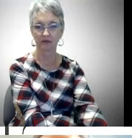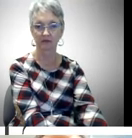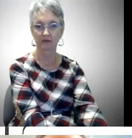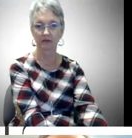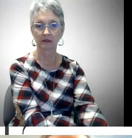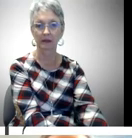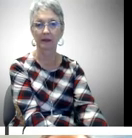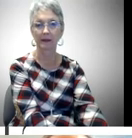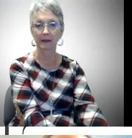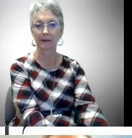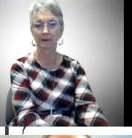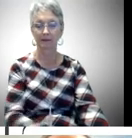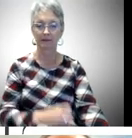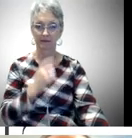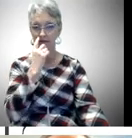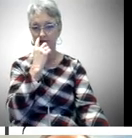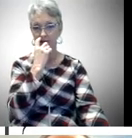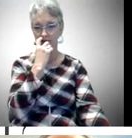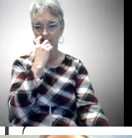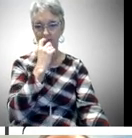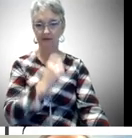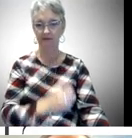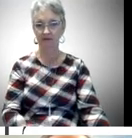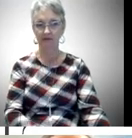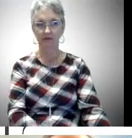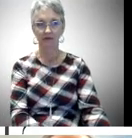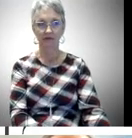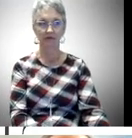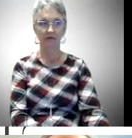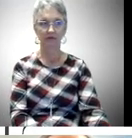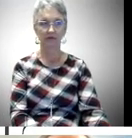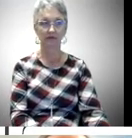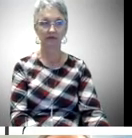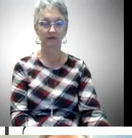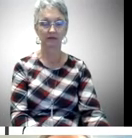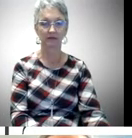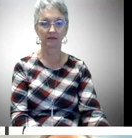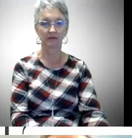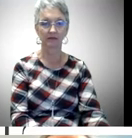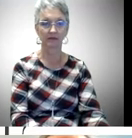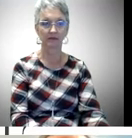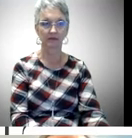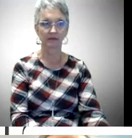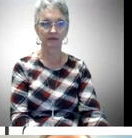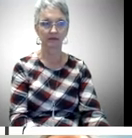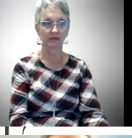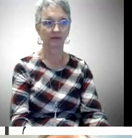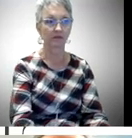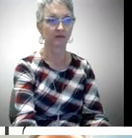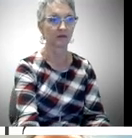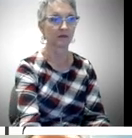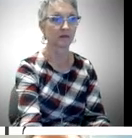name, and they state that they're entering the agreement voluntarily. And again, they're choosing who can